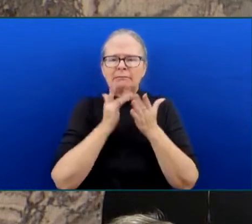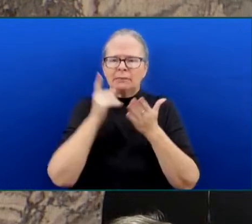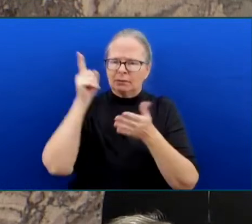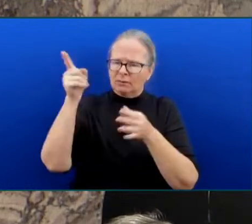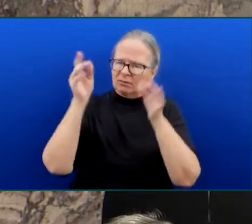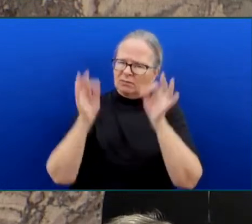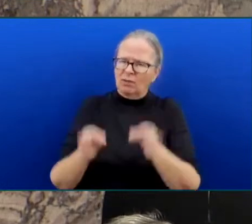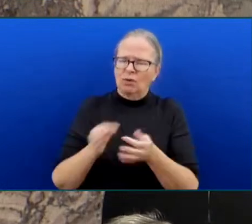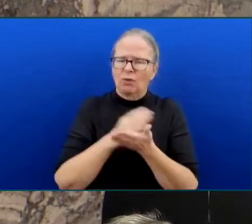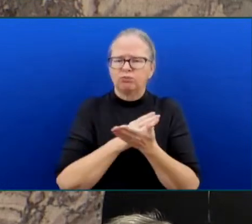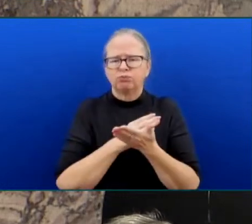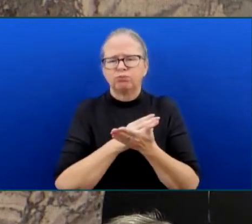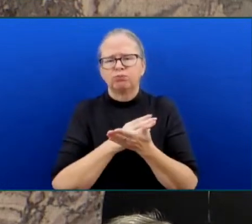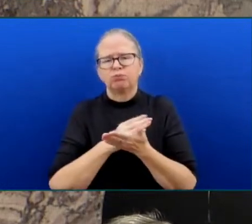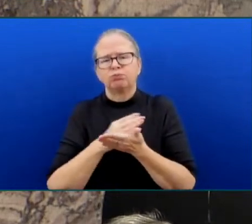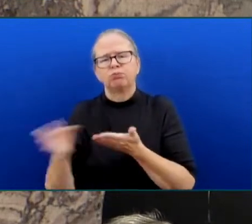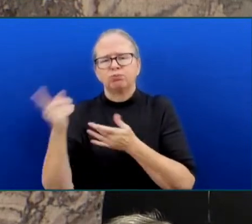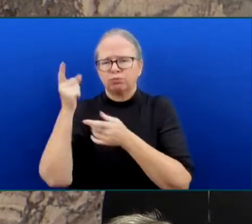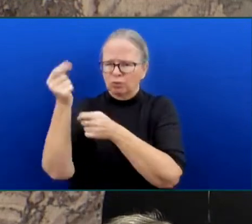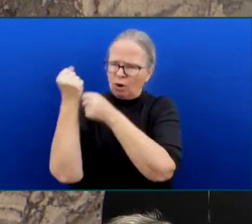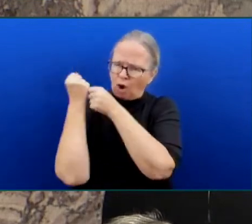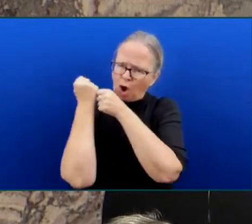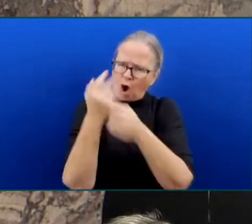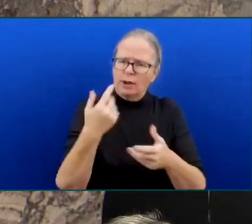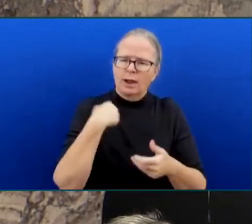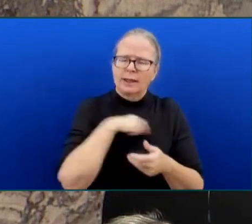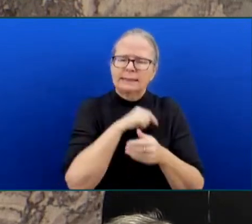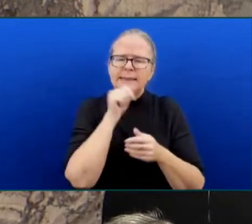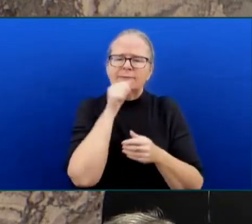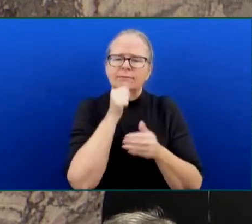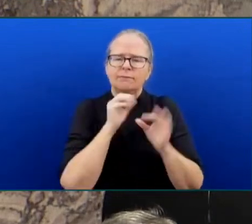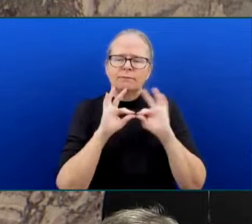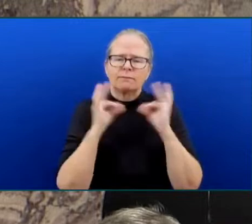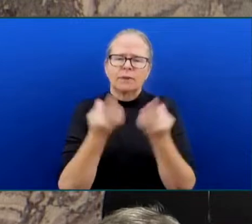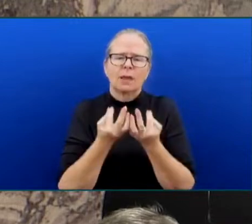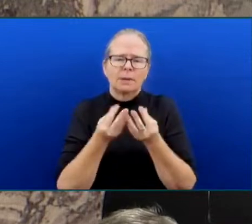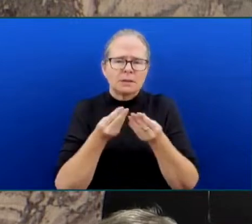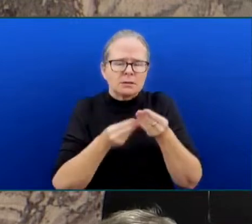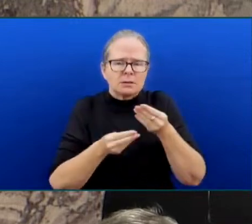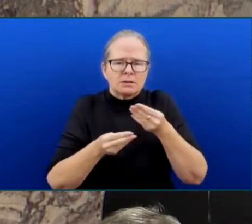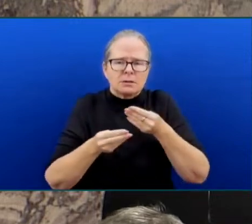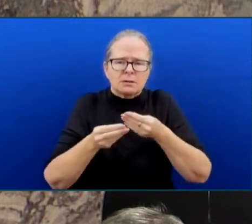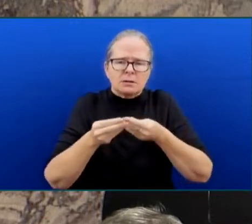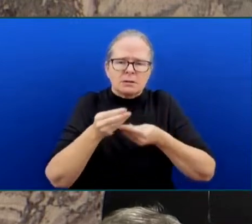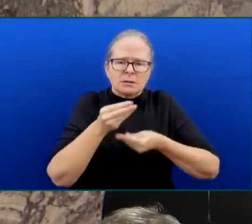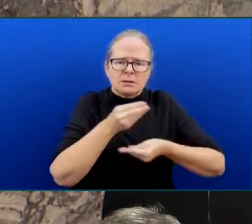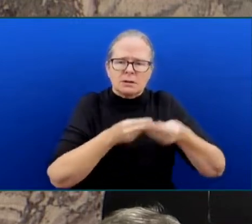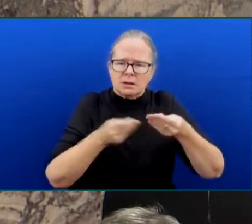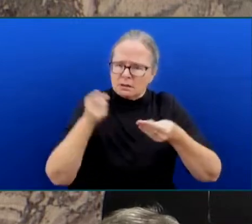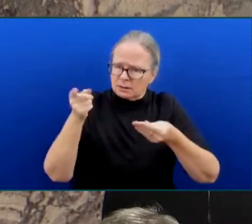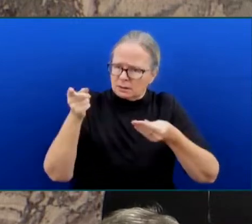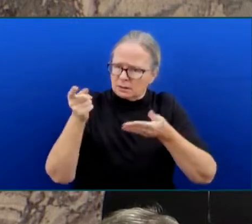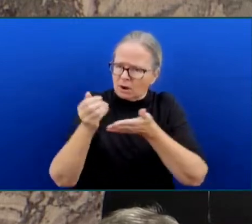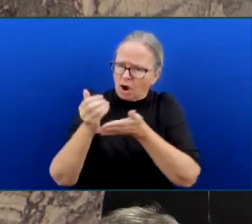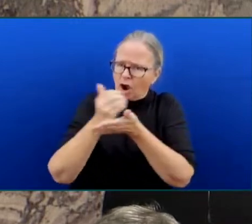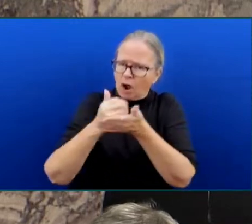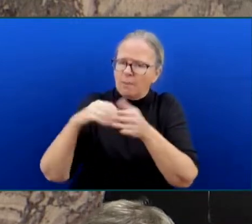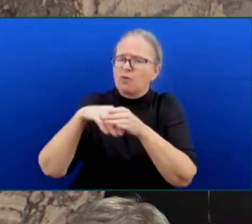he continue to leave them out in the cold to pad his budget with billions more in carbon tax revenue?